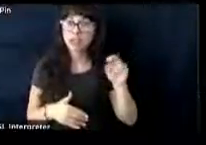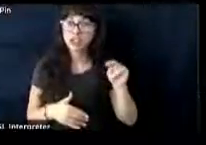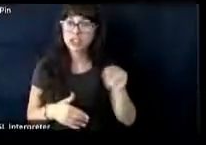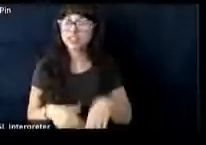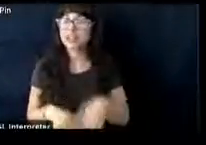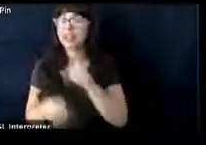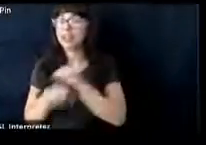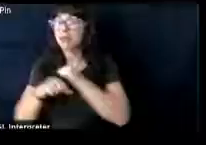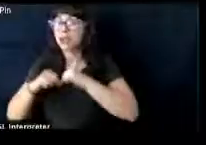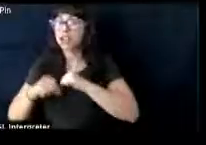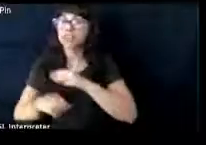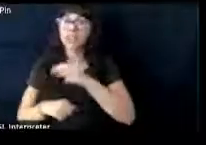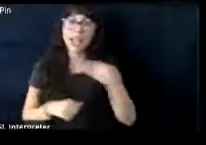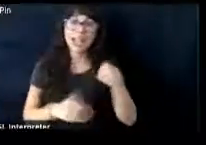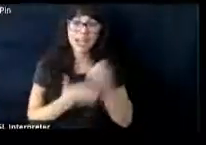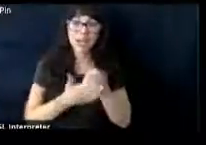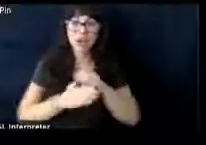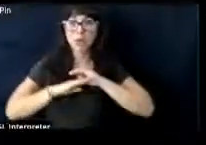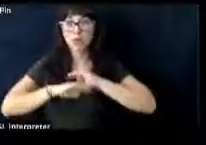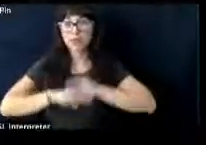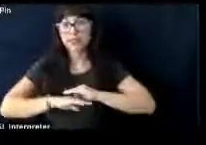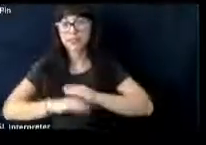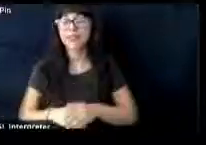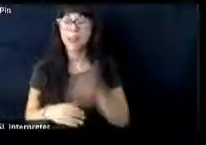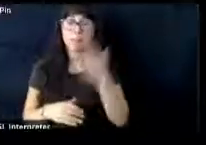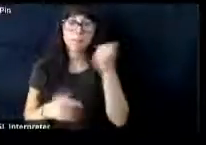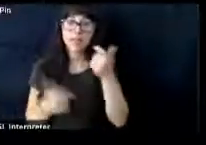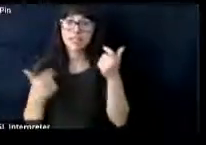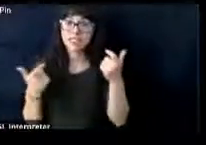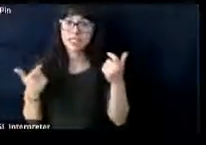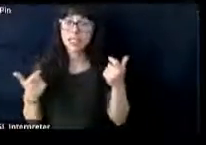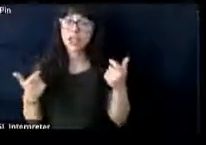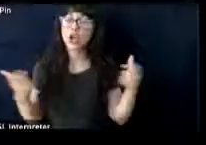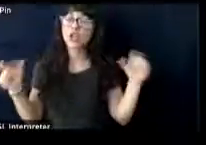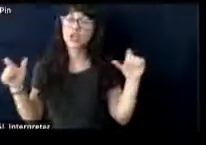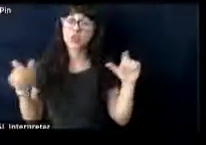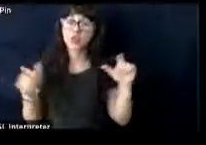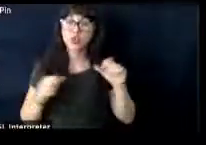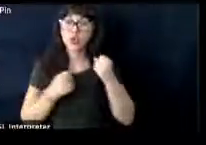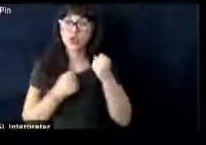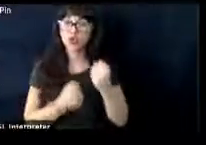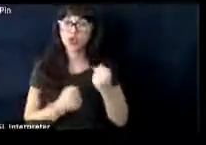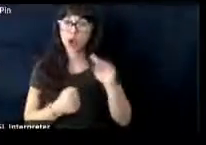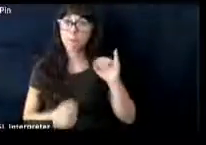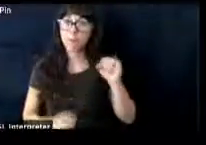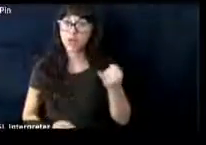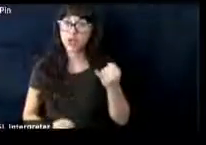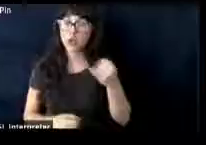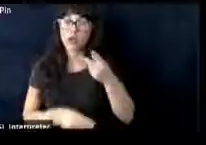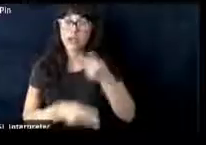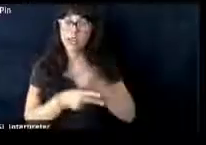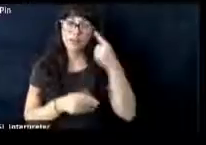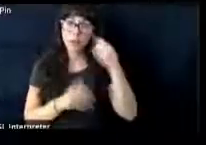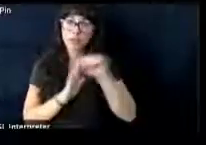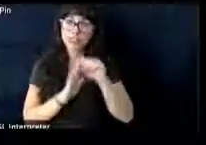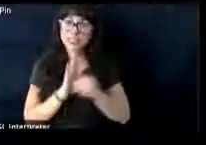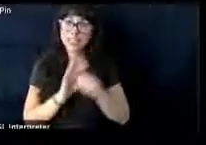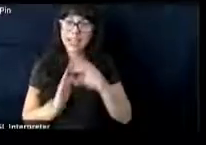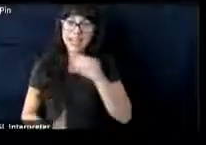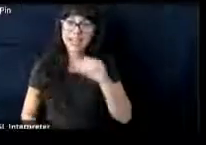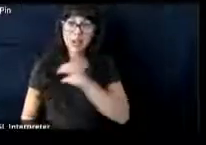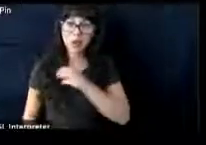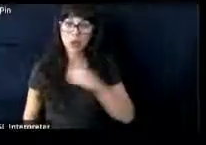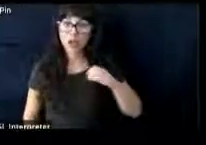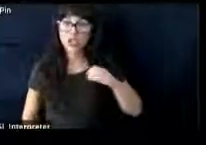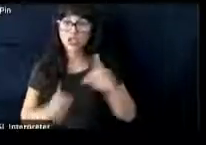relief. Because the large majority of Long Beach is currently kept intact in the single state and congressional districts, we have been